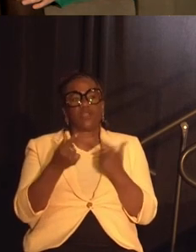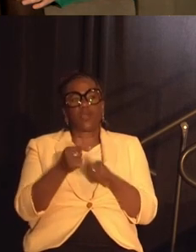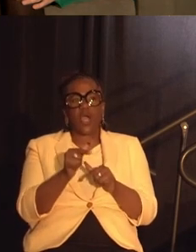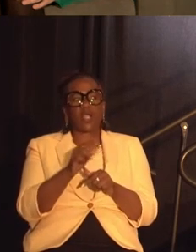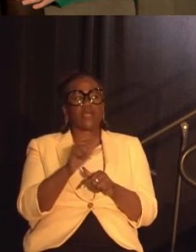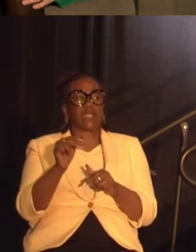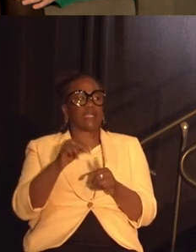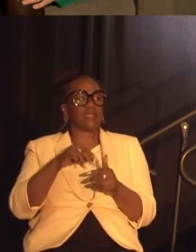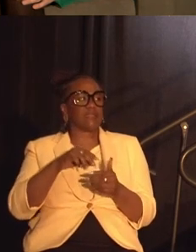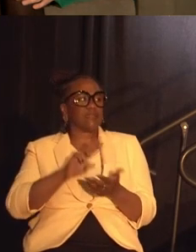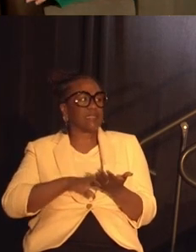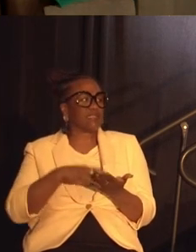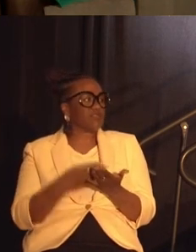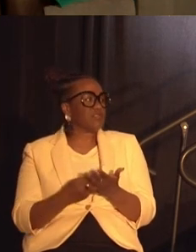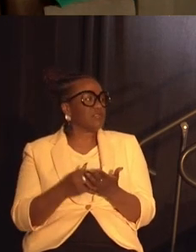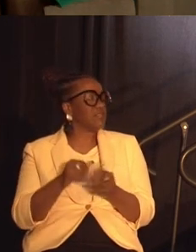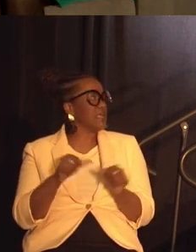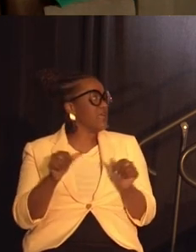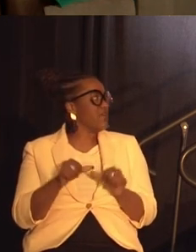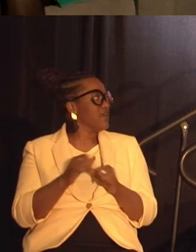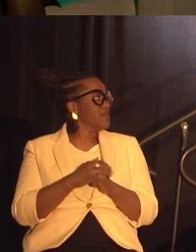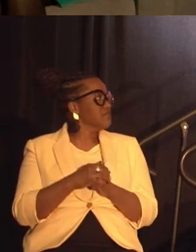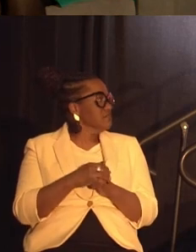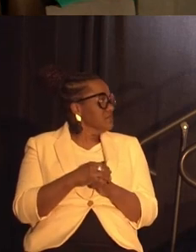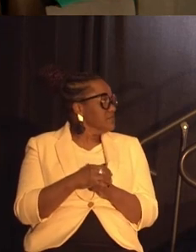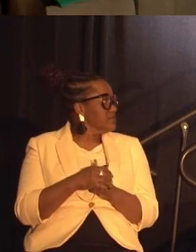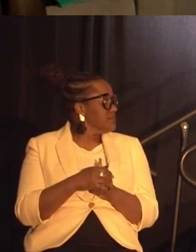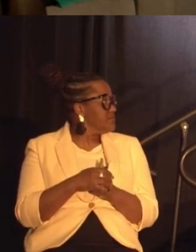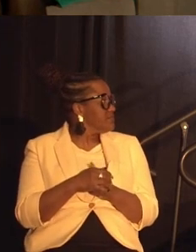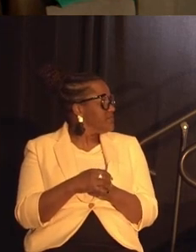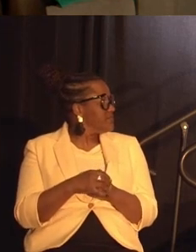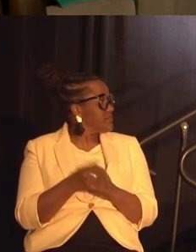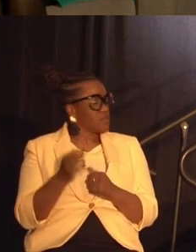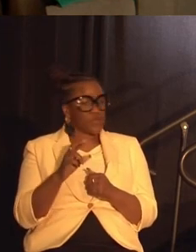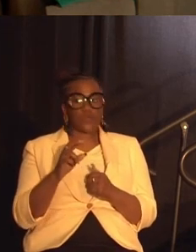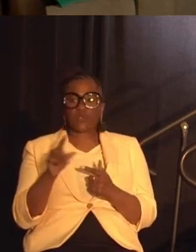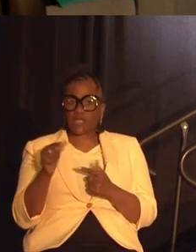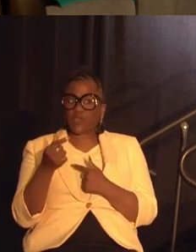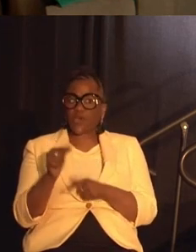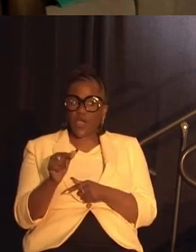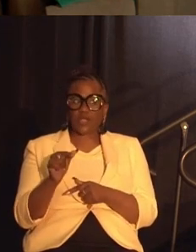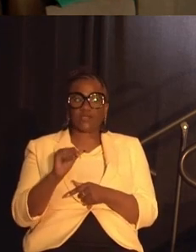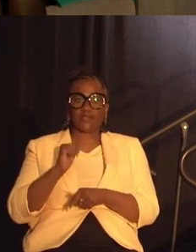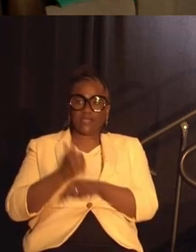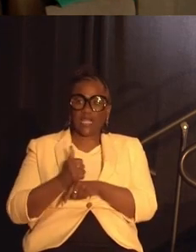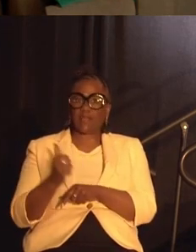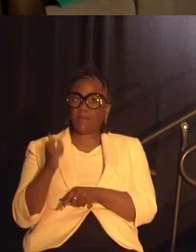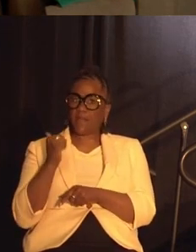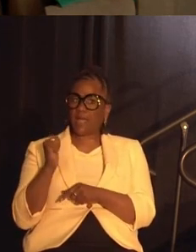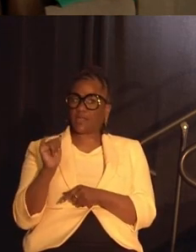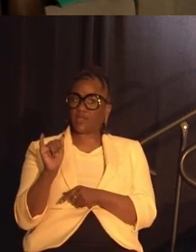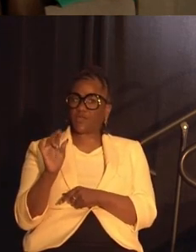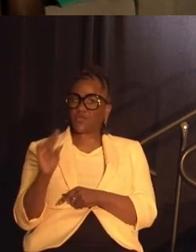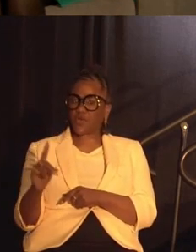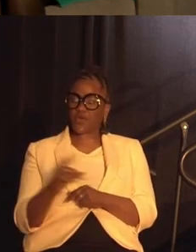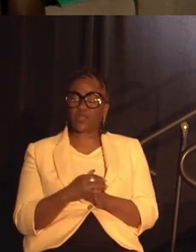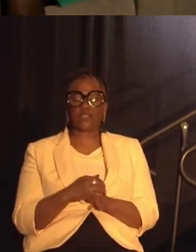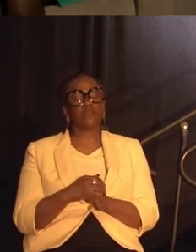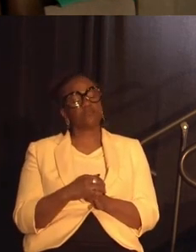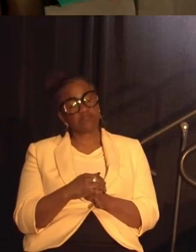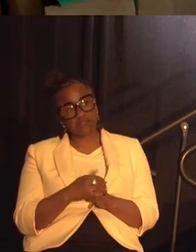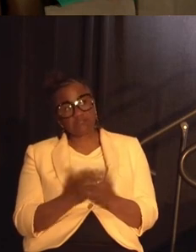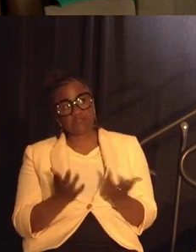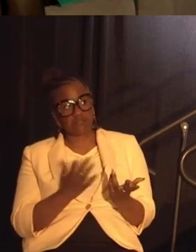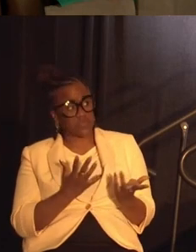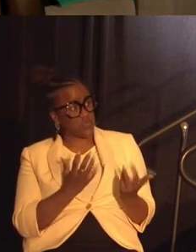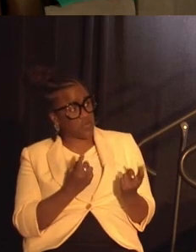kitchen area. Or a garden bed area, possibly, in Lindy's backyard. Garden bed. Yeah, you want some